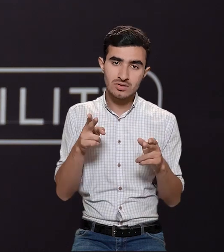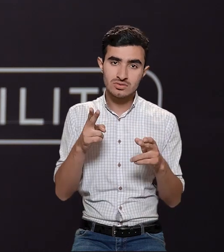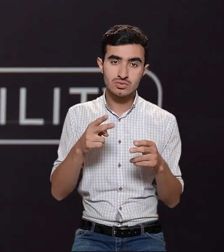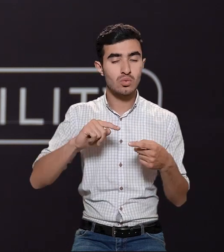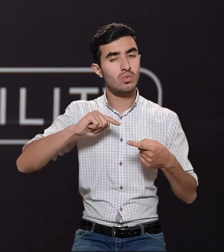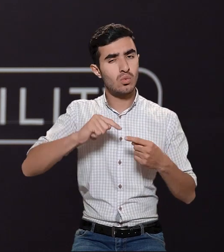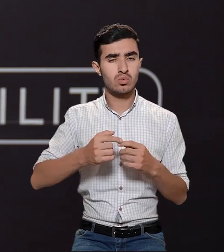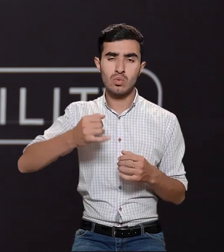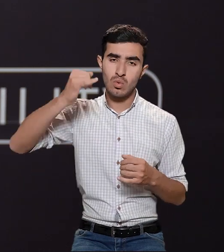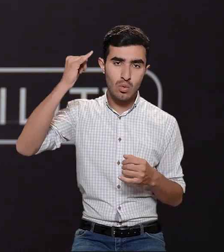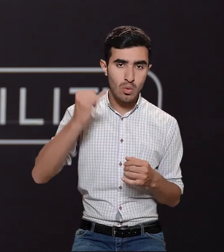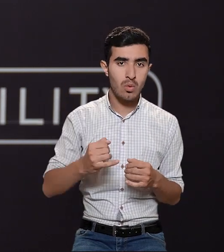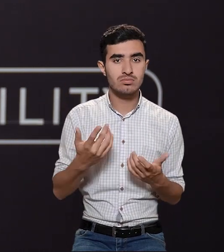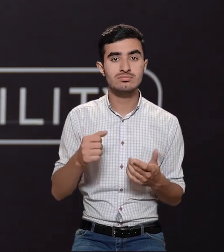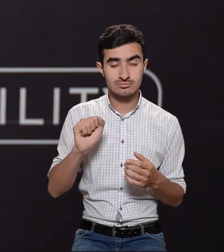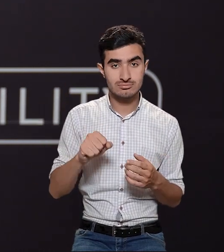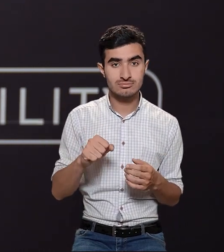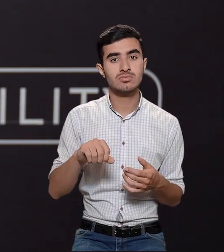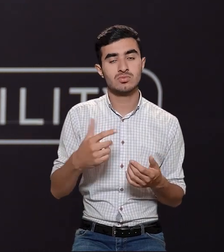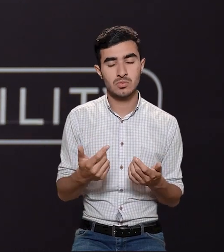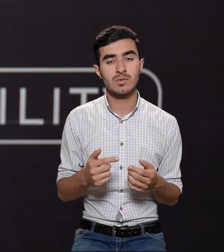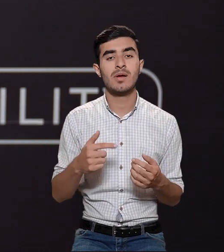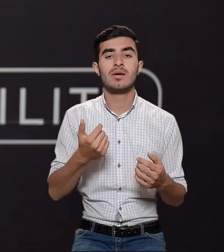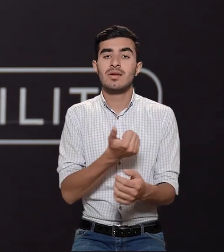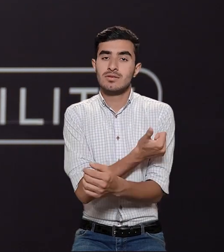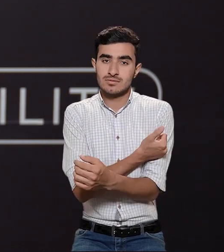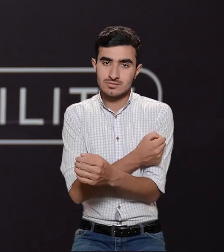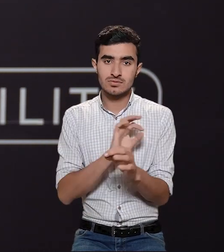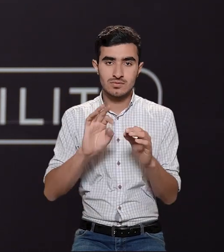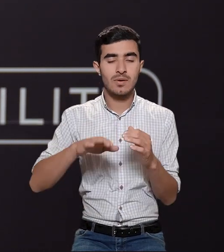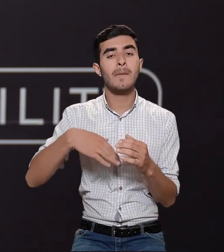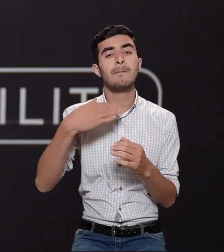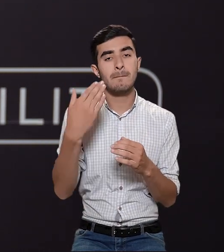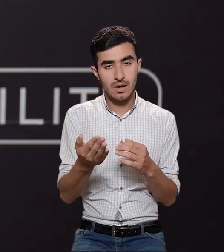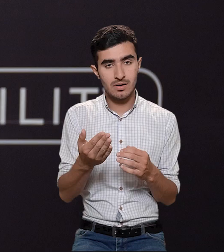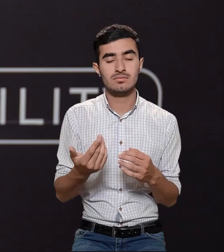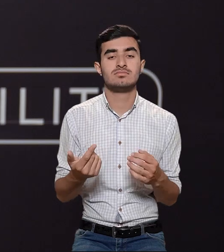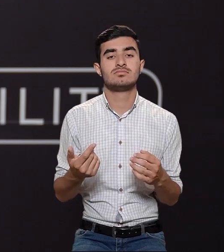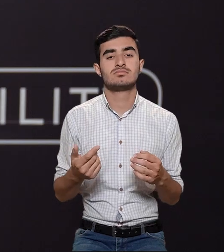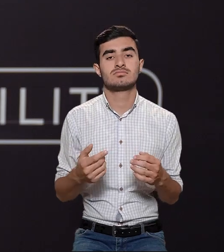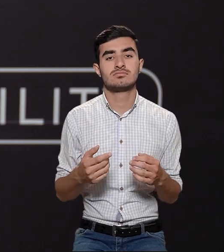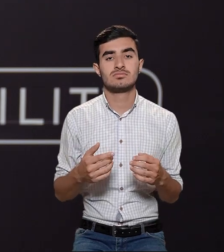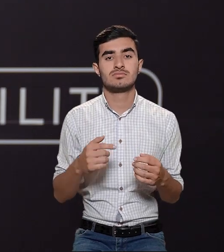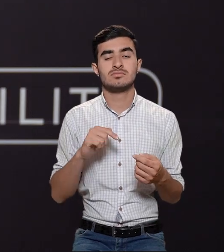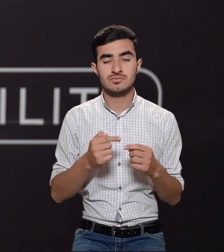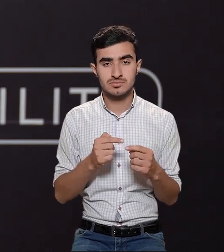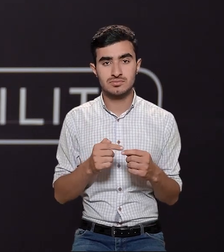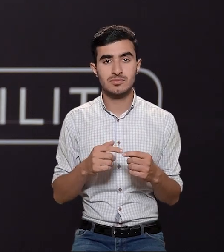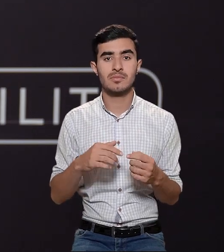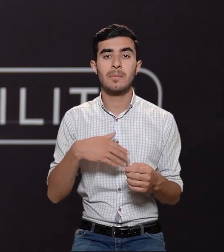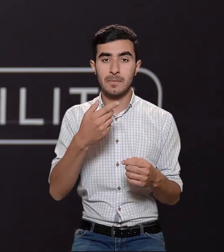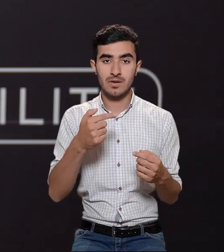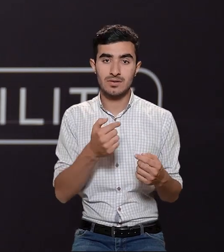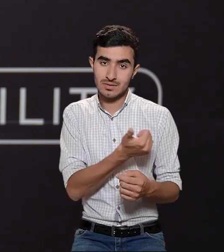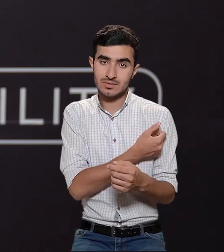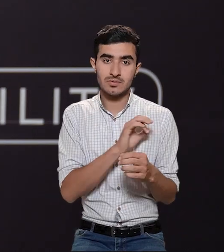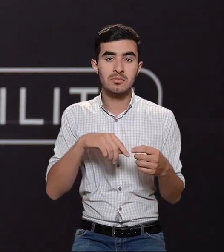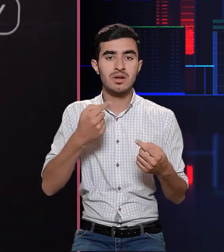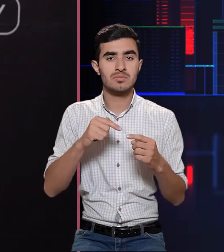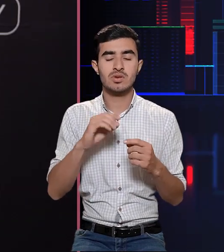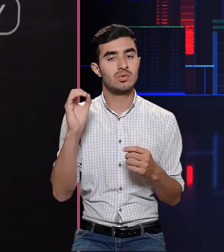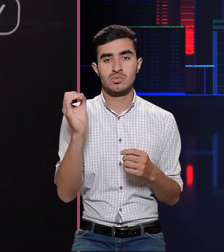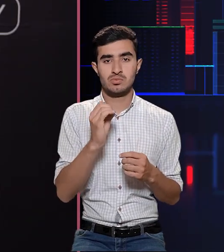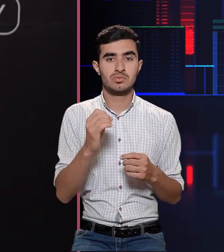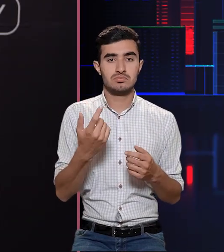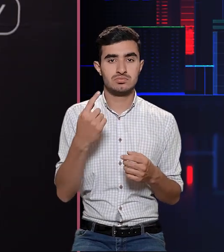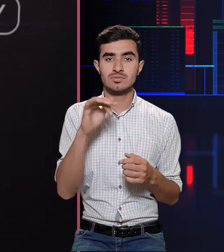popular and so common that most of the people, they like to have it rather than going through the painful procedure of delivering.